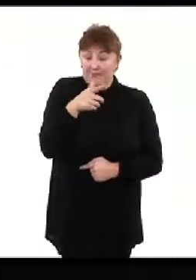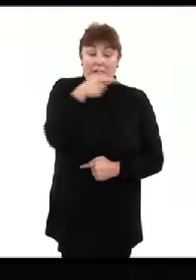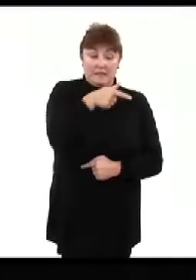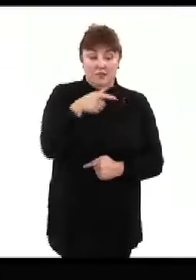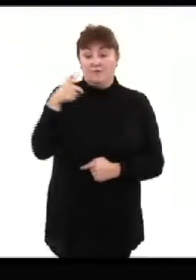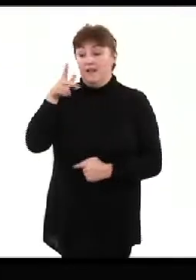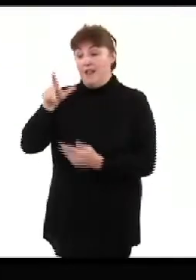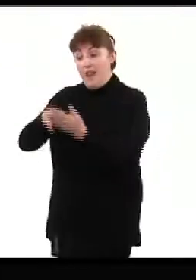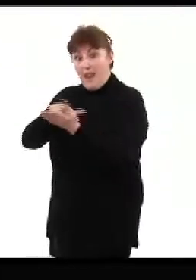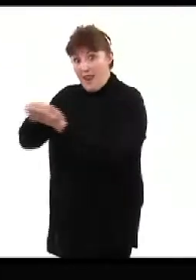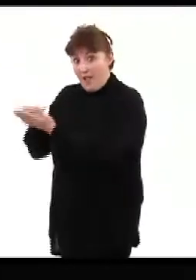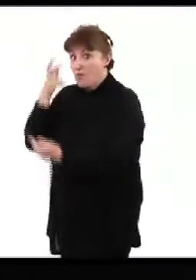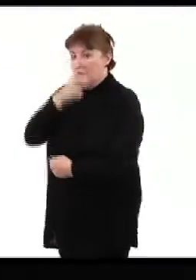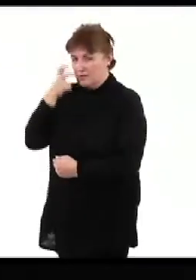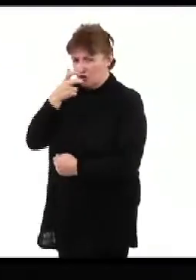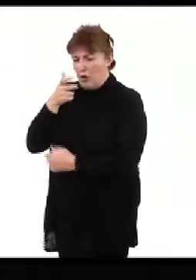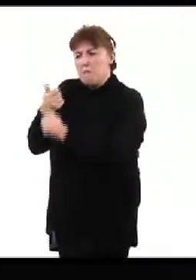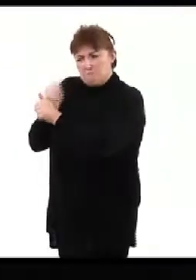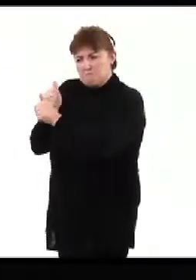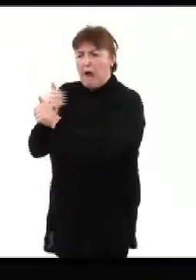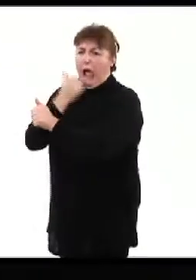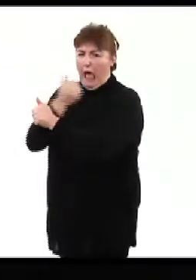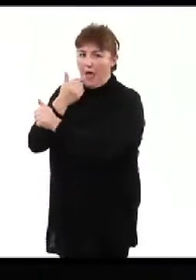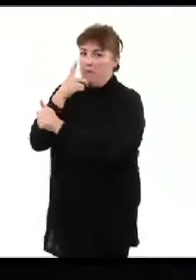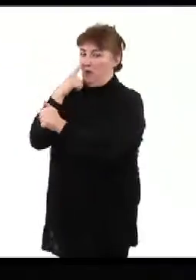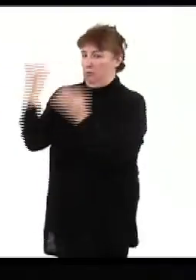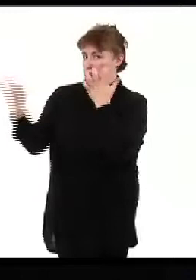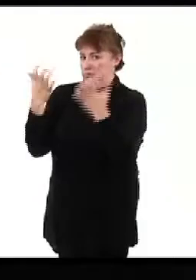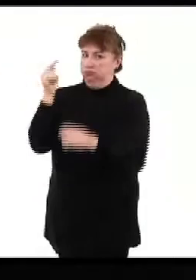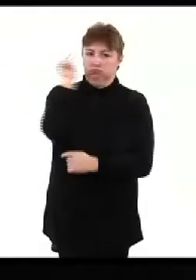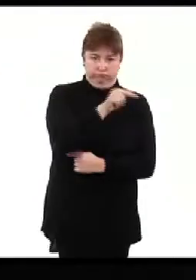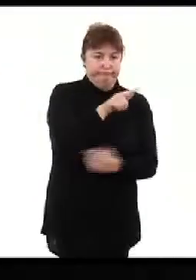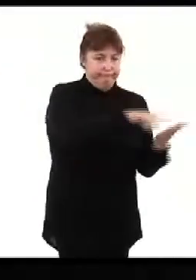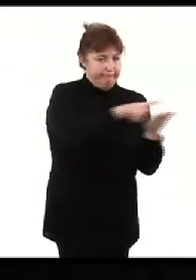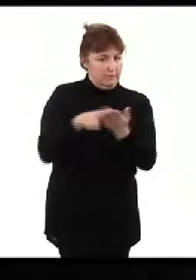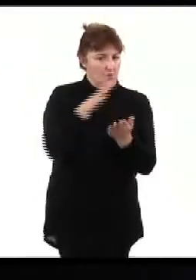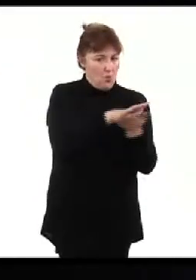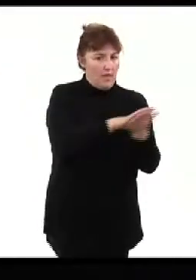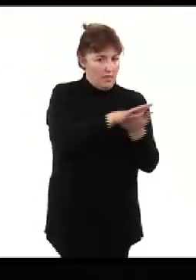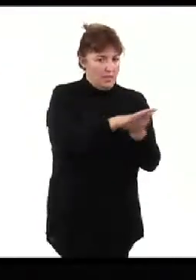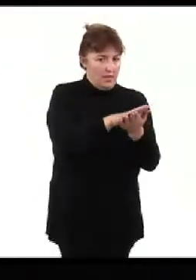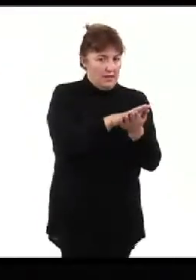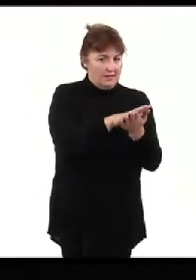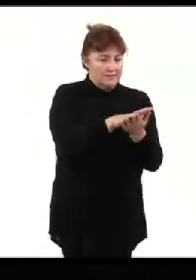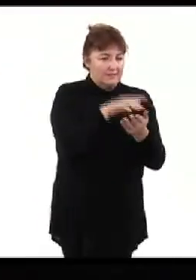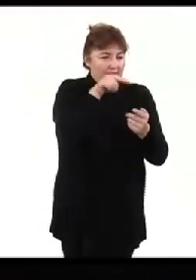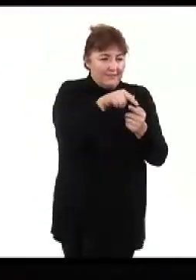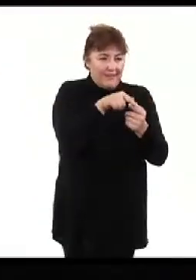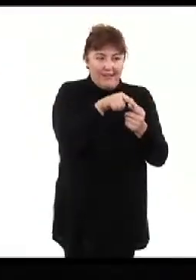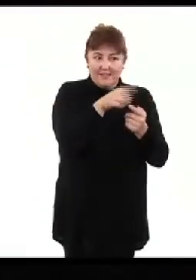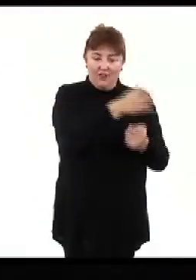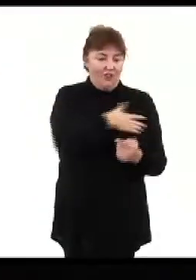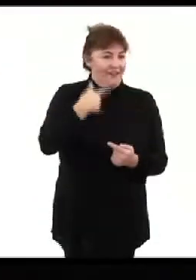you see it much more in sign language? Does this lead to something very different in terms of how language is organized?